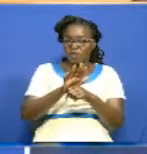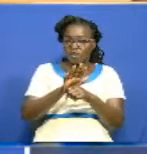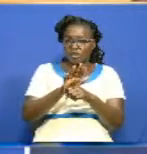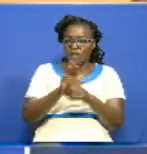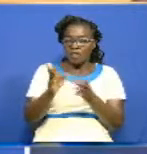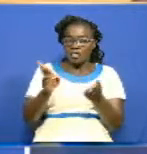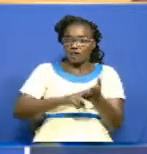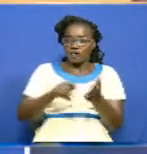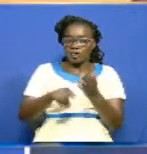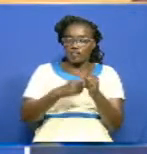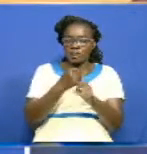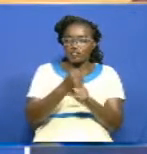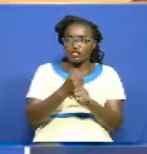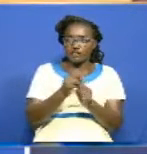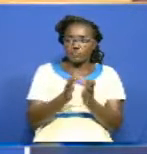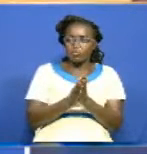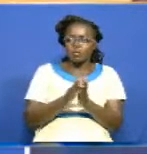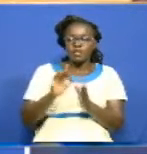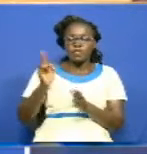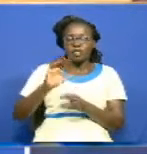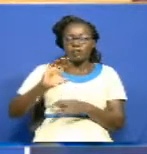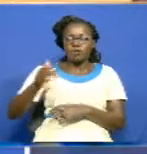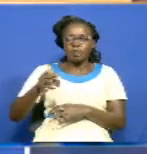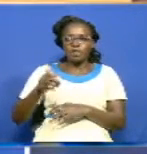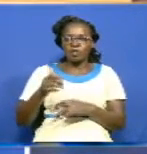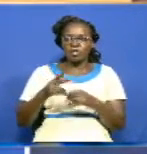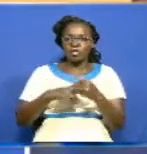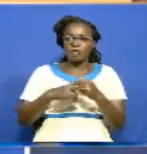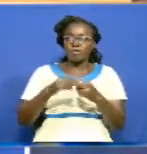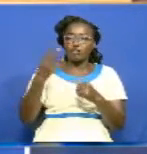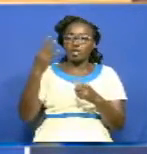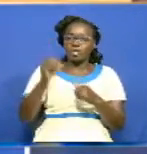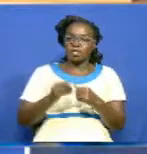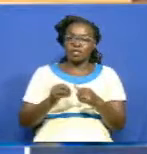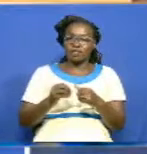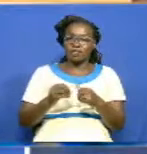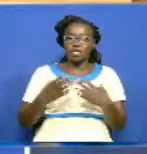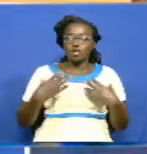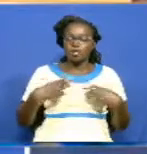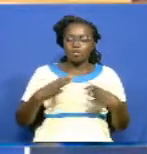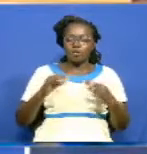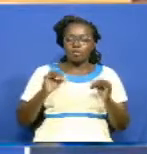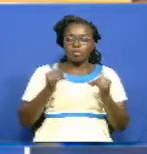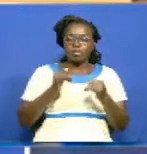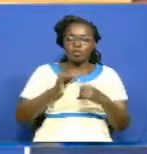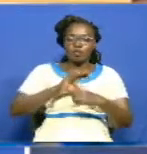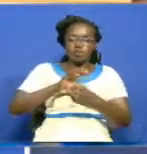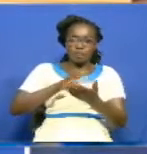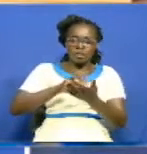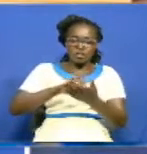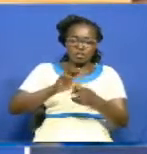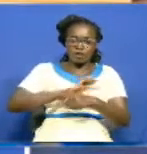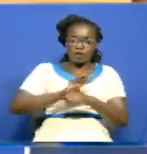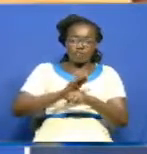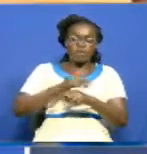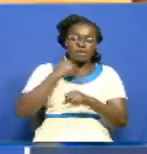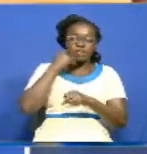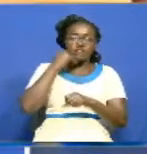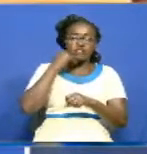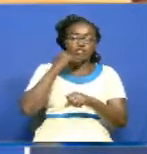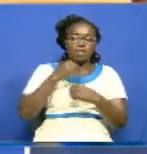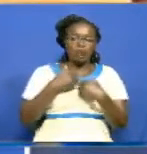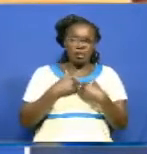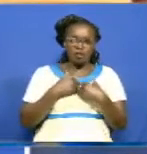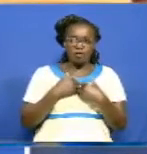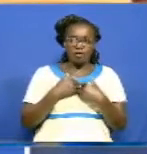this year. Nairobi County alone accounted for 730 of the new cases. The number of patients admitted in